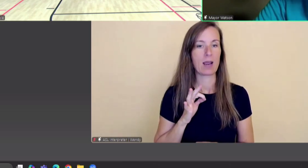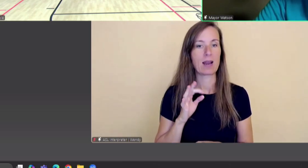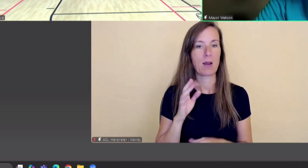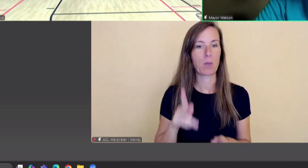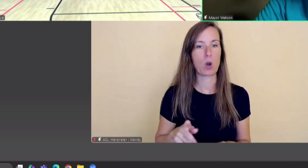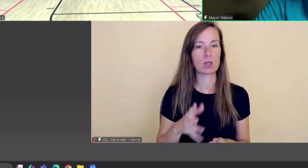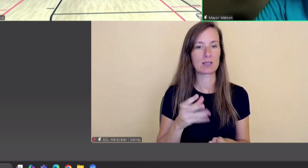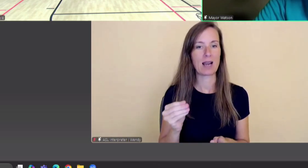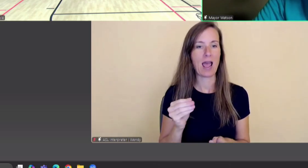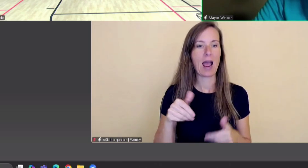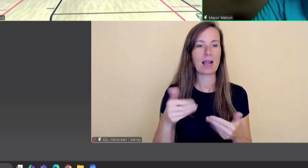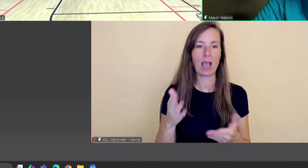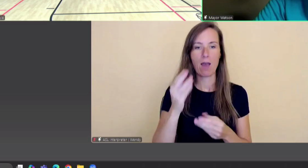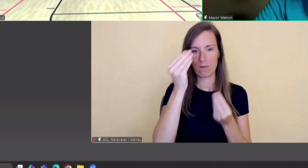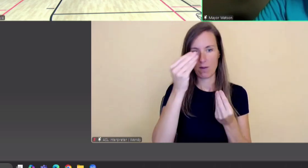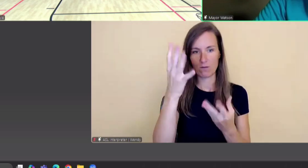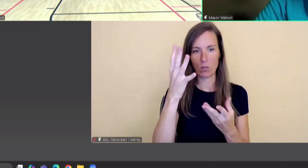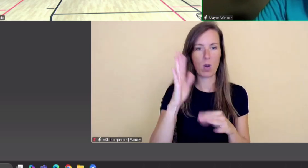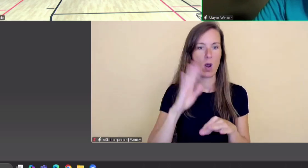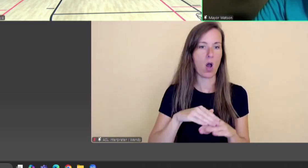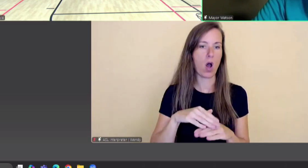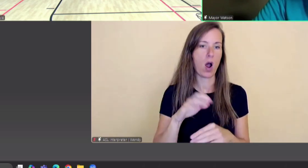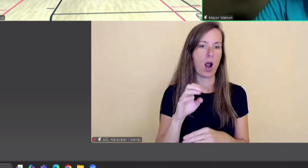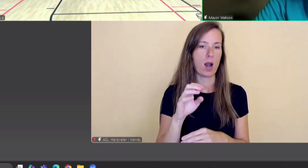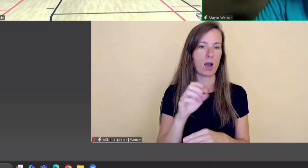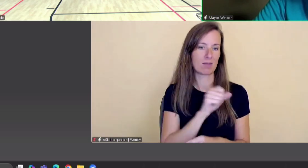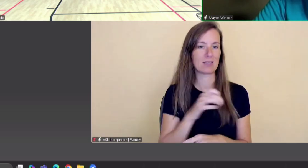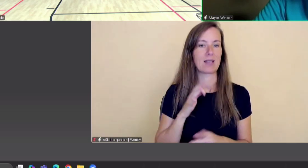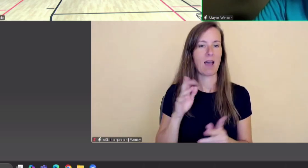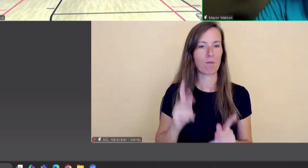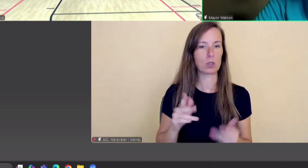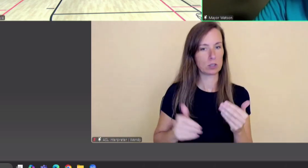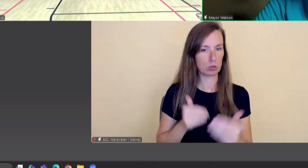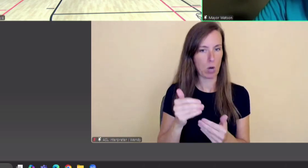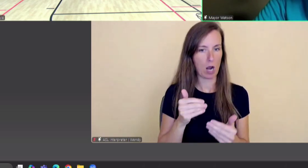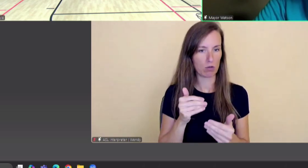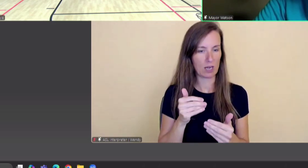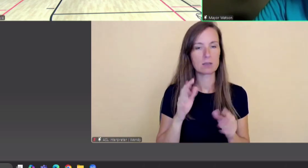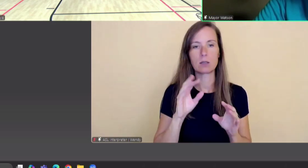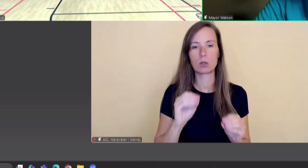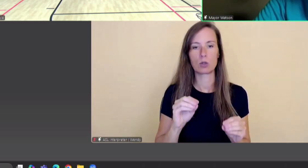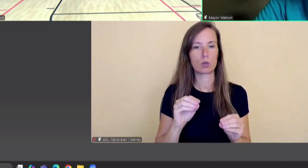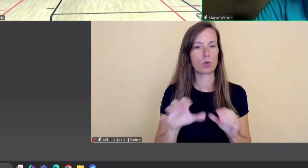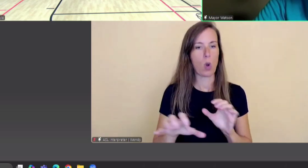that role. No action was taken on that issue.